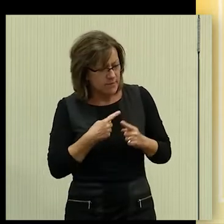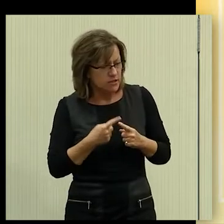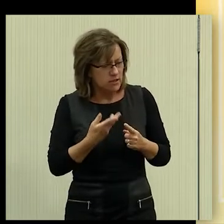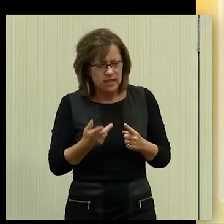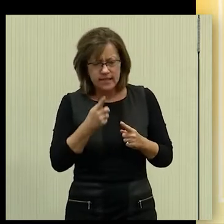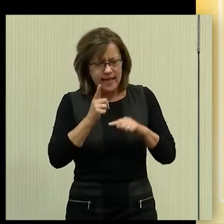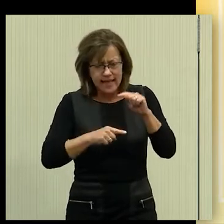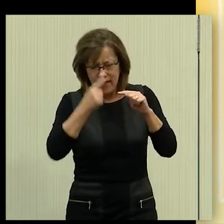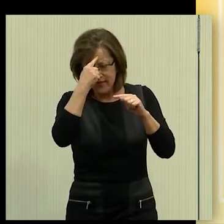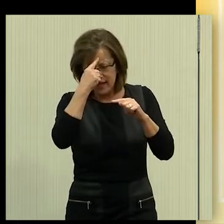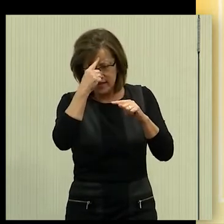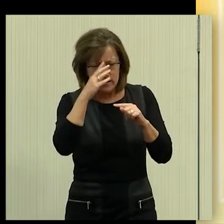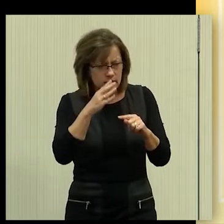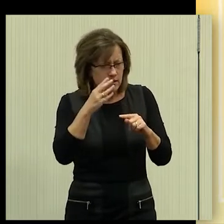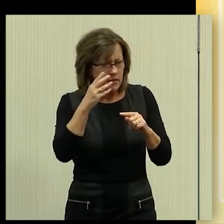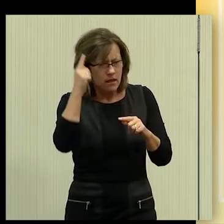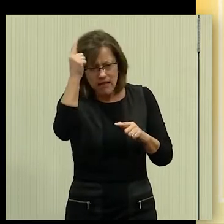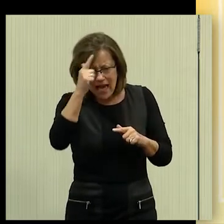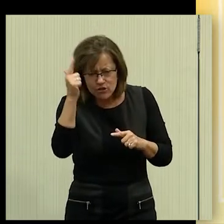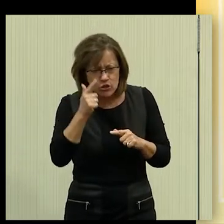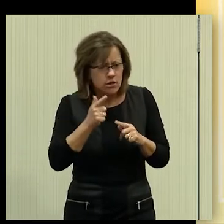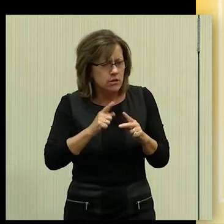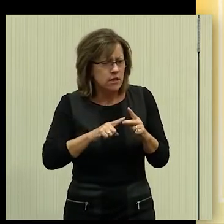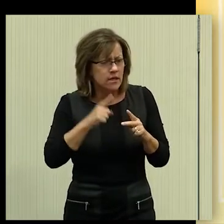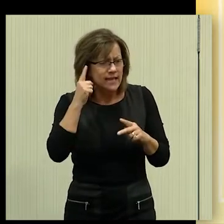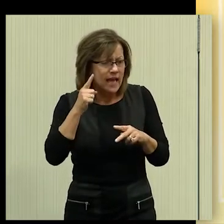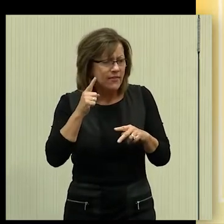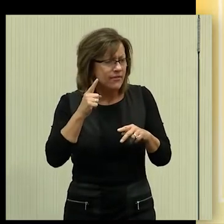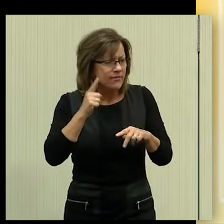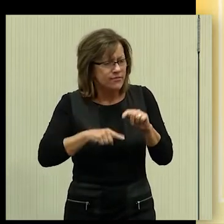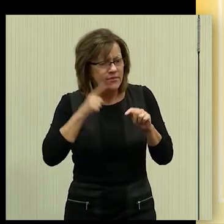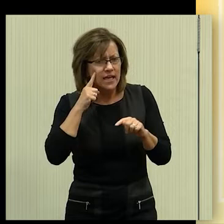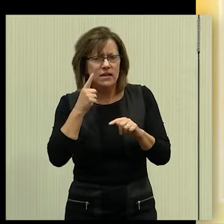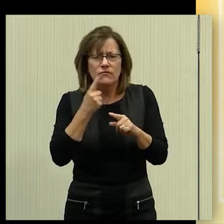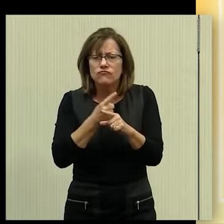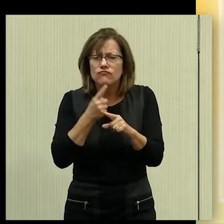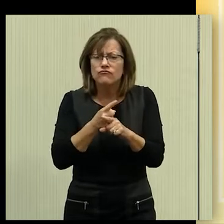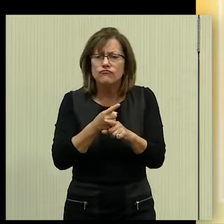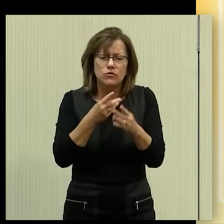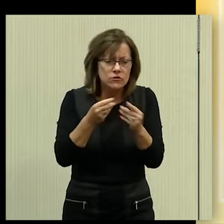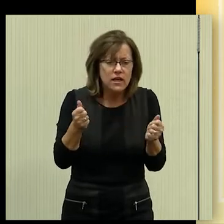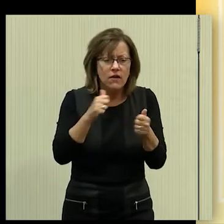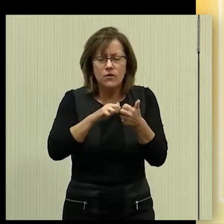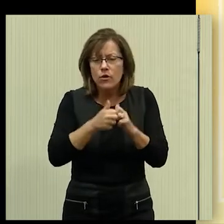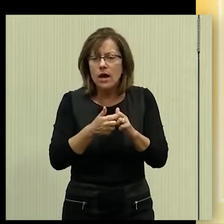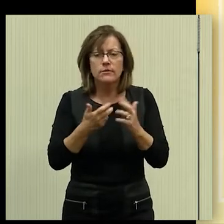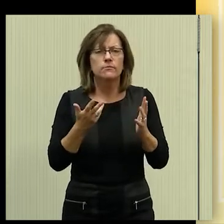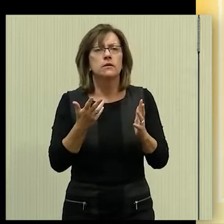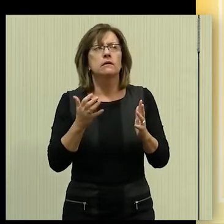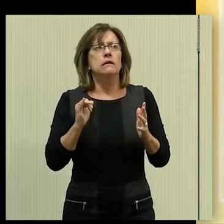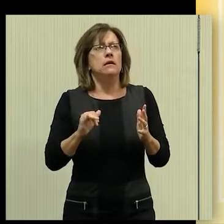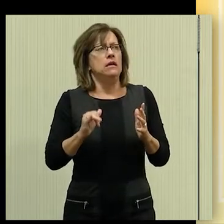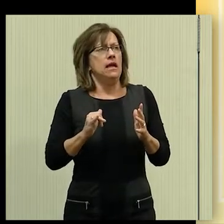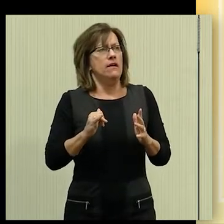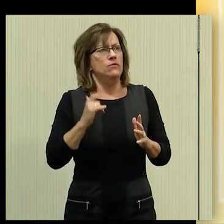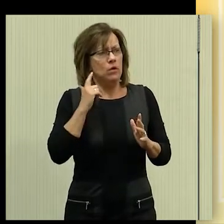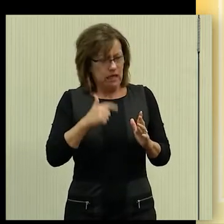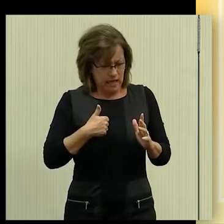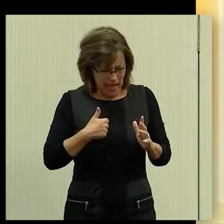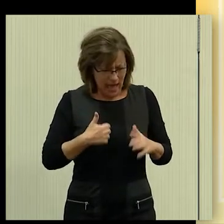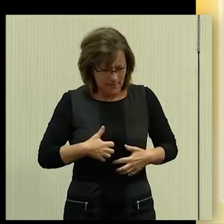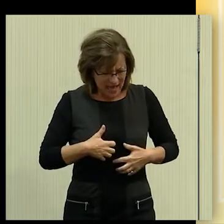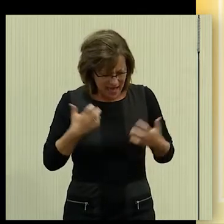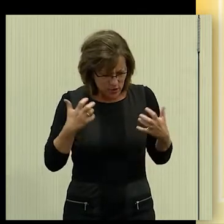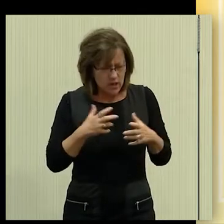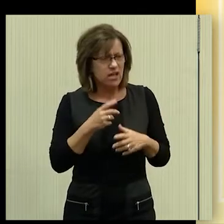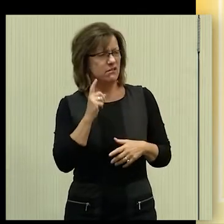can't think correctly. They can't think logically, they can't think correctly and solve problems. And that they have to recognize anger in both themselves but also